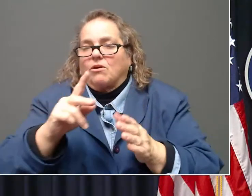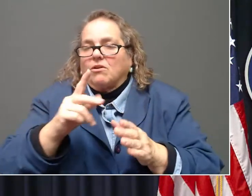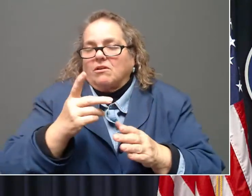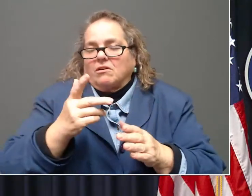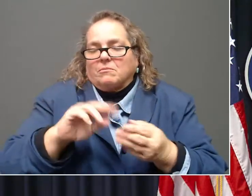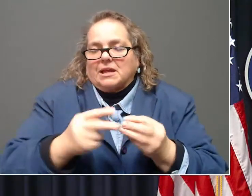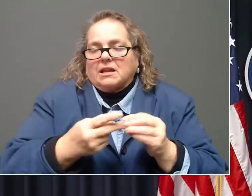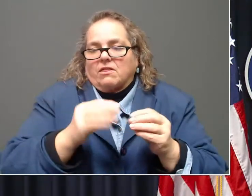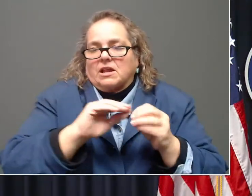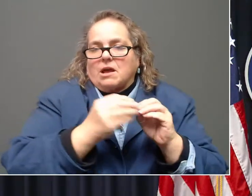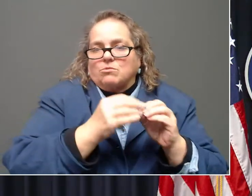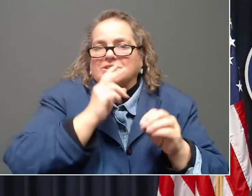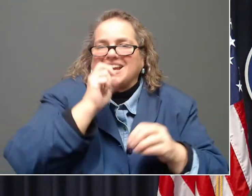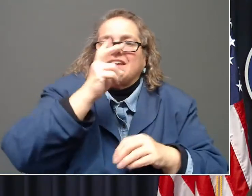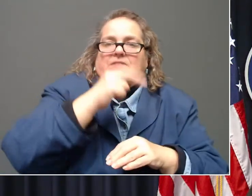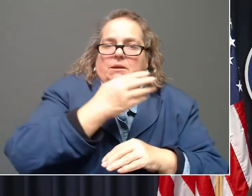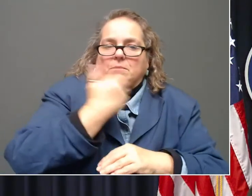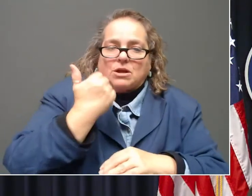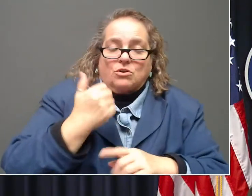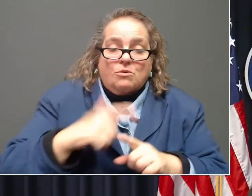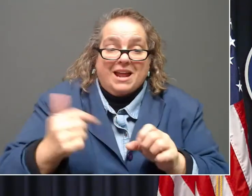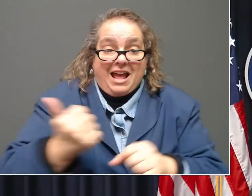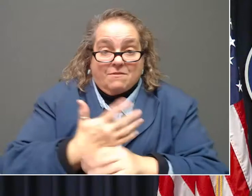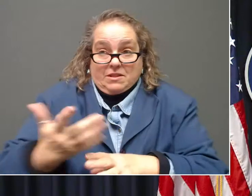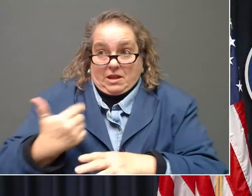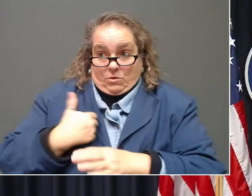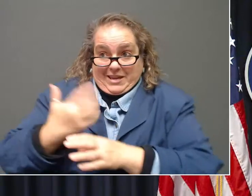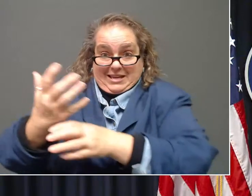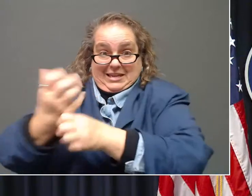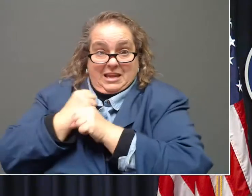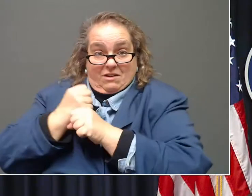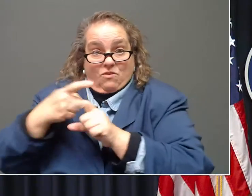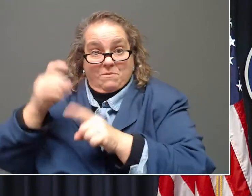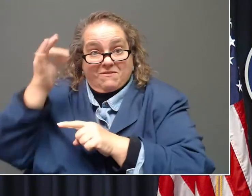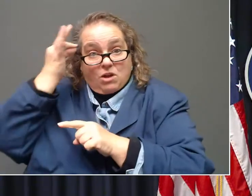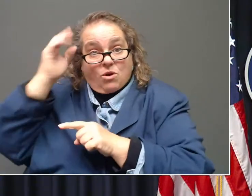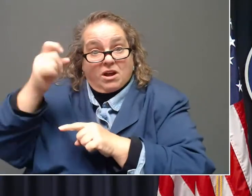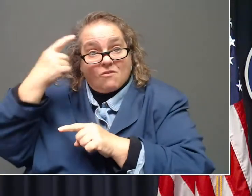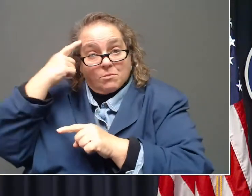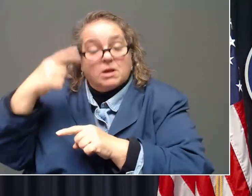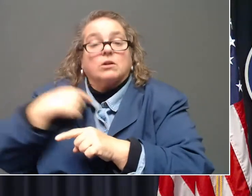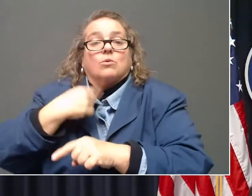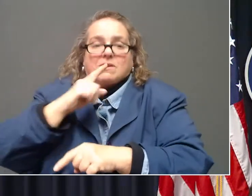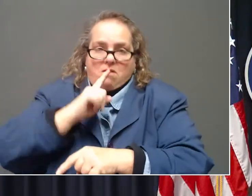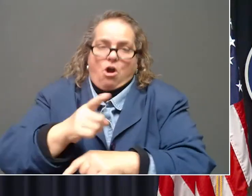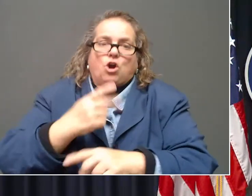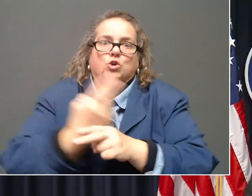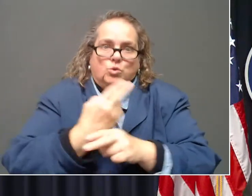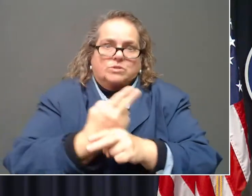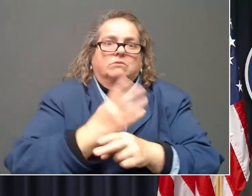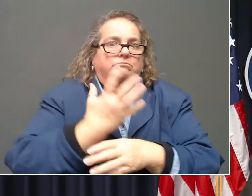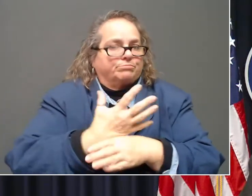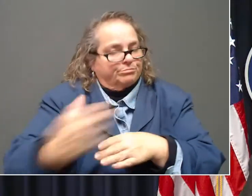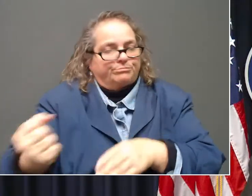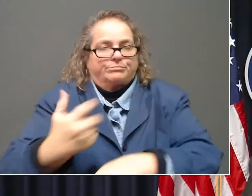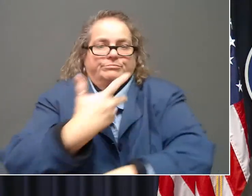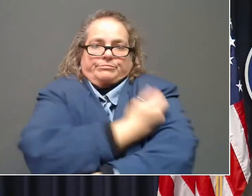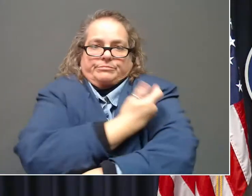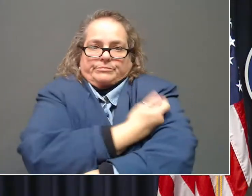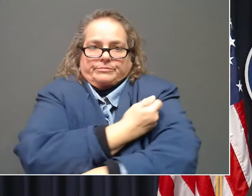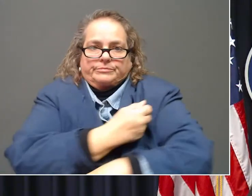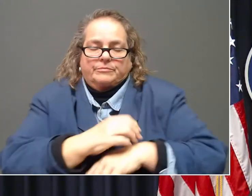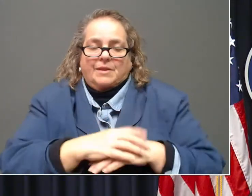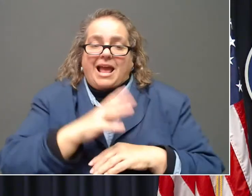419,500, just a little over that, Kentuckians that have had at least their first dose. We are really close